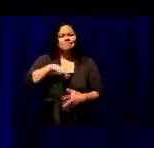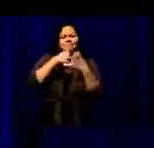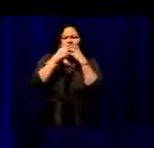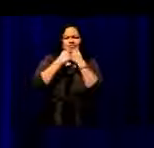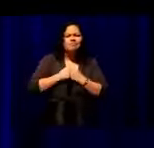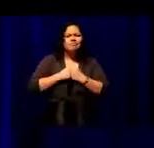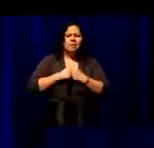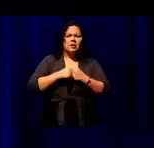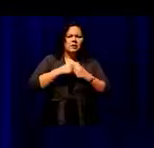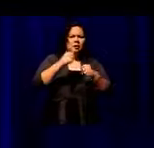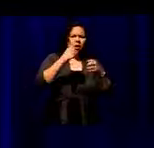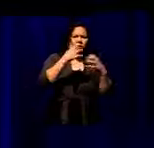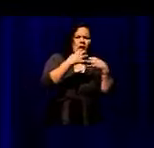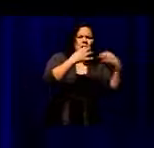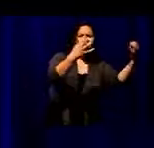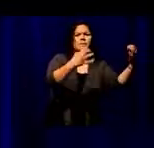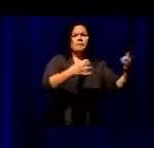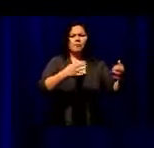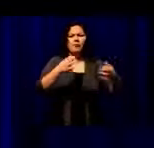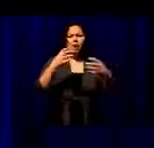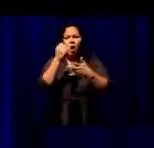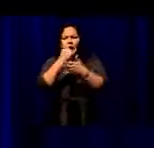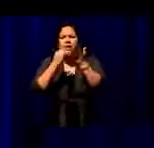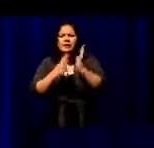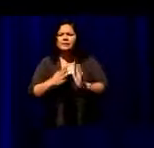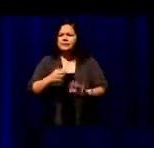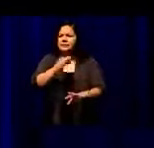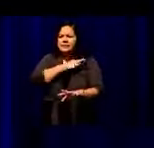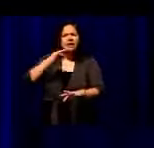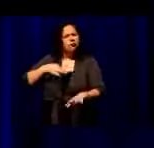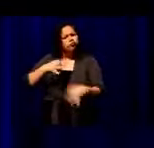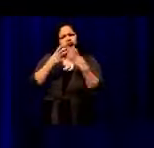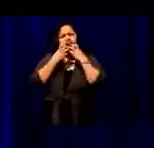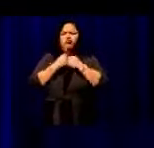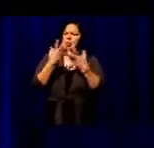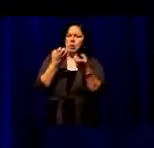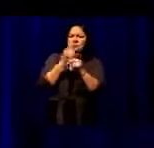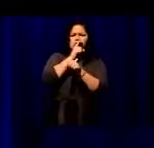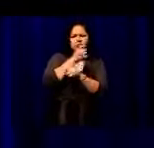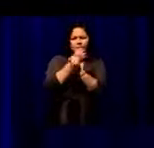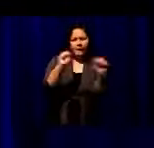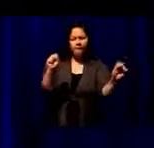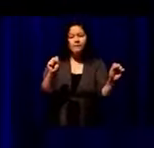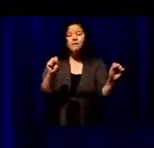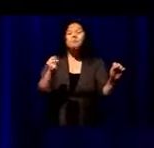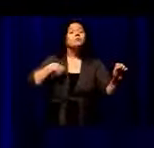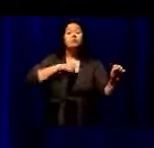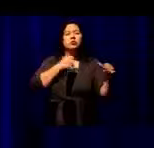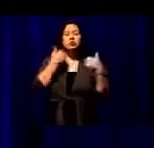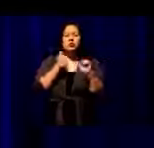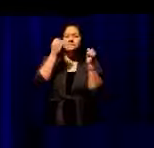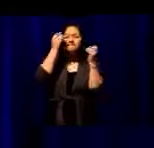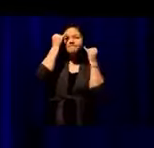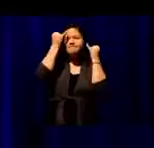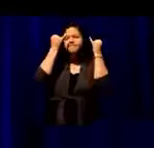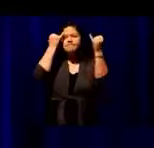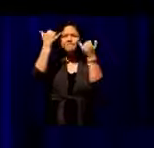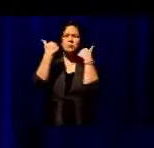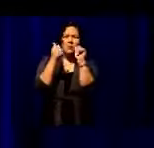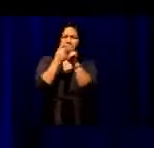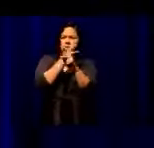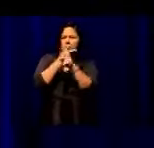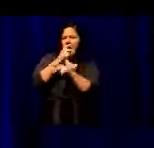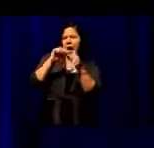artists, and the staff here very, very seriously. And we are trying to find ways to bring small groups